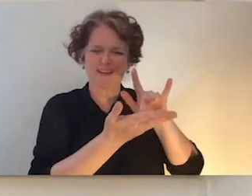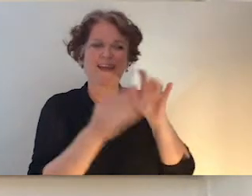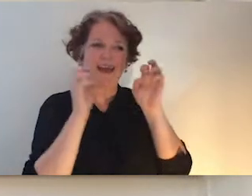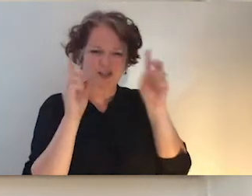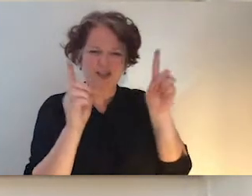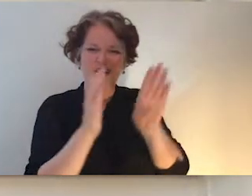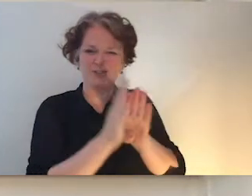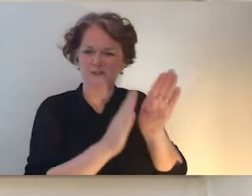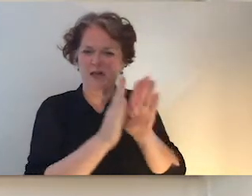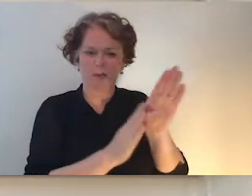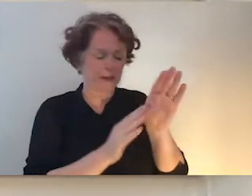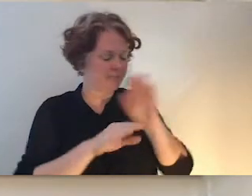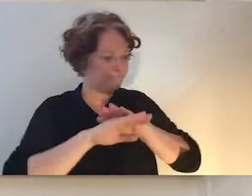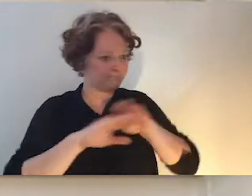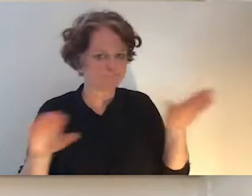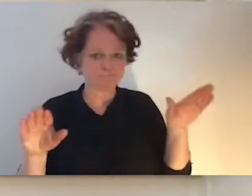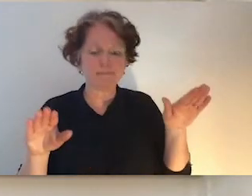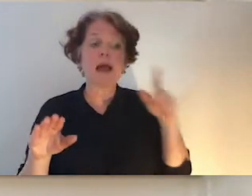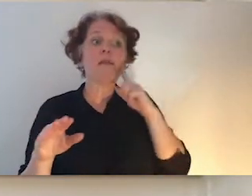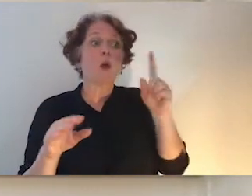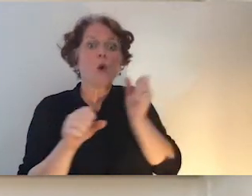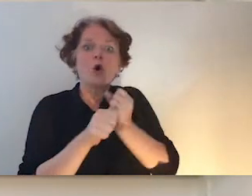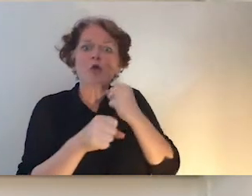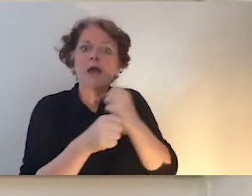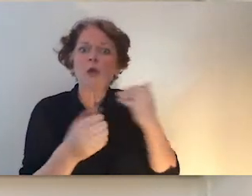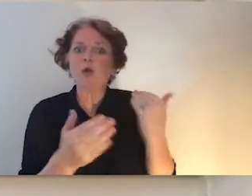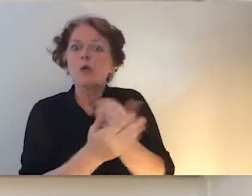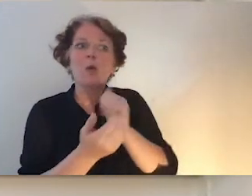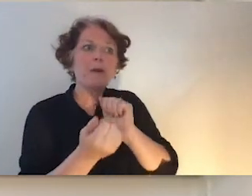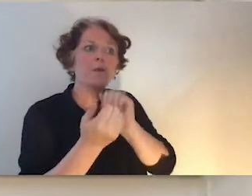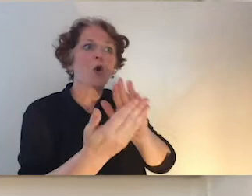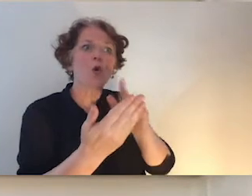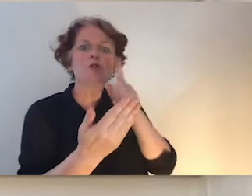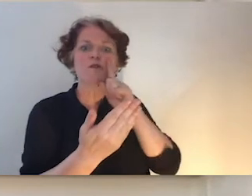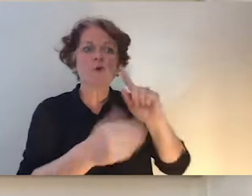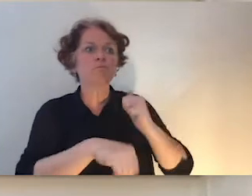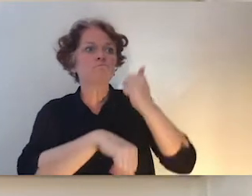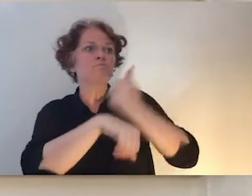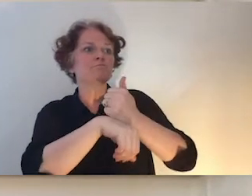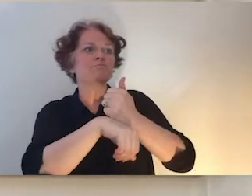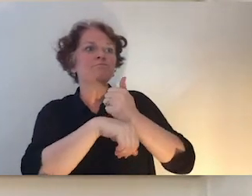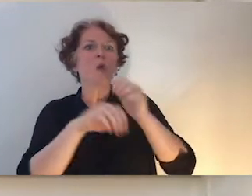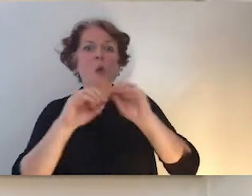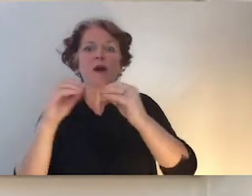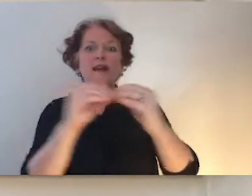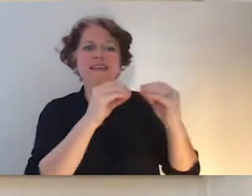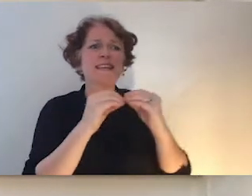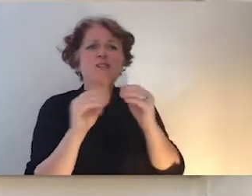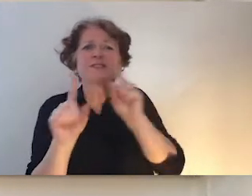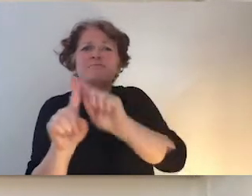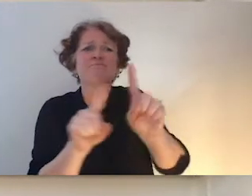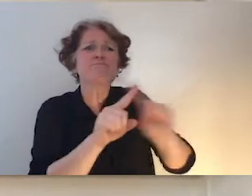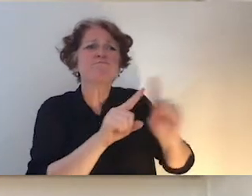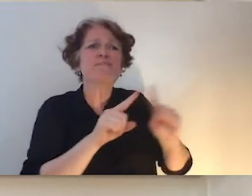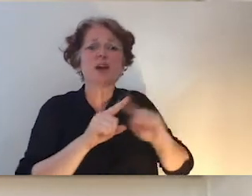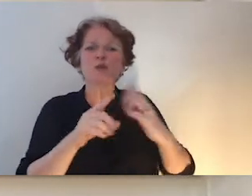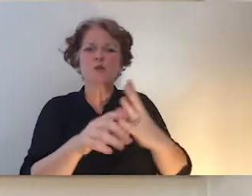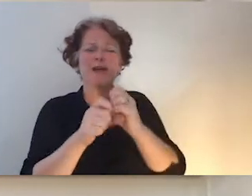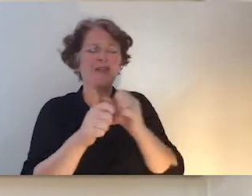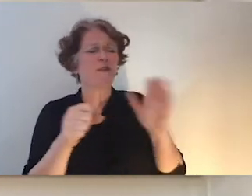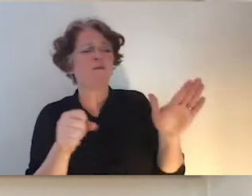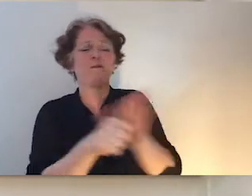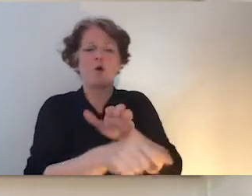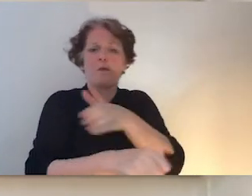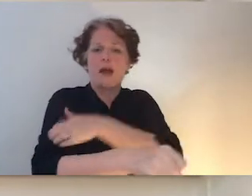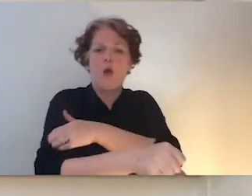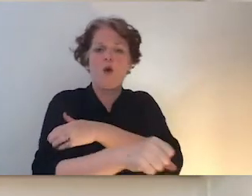development. And they will create new approaches for enabling organizations of all kinds to leverage the full